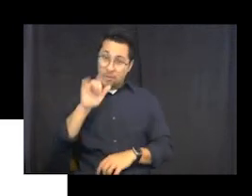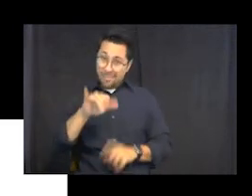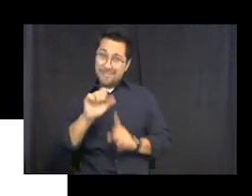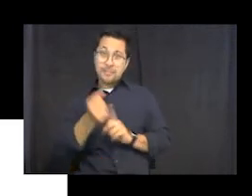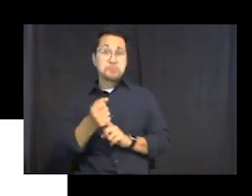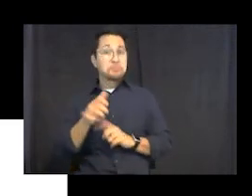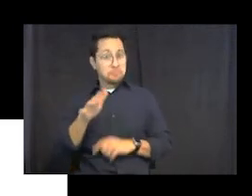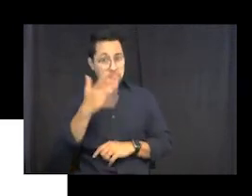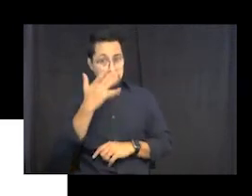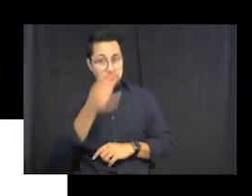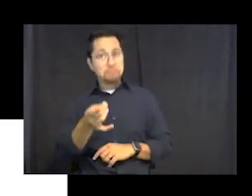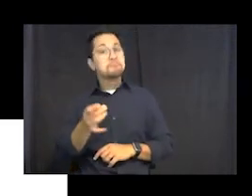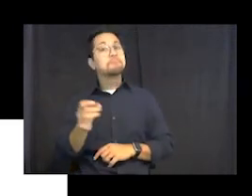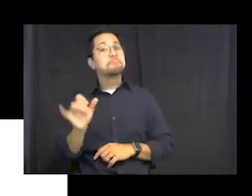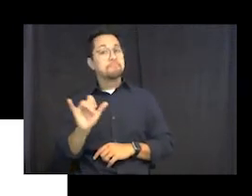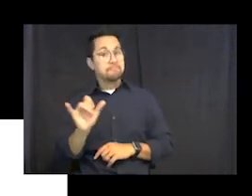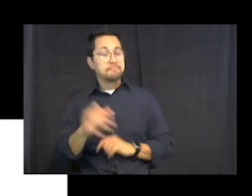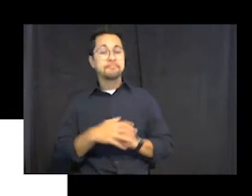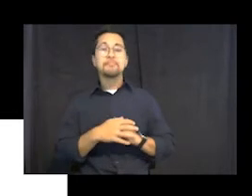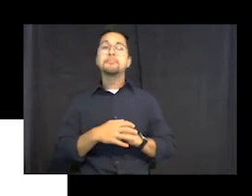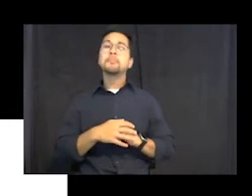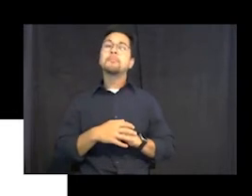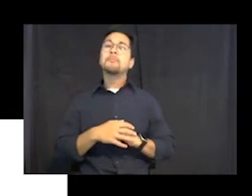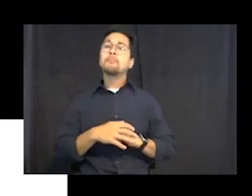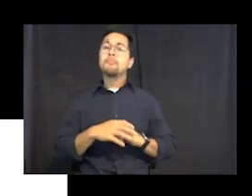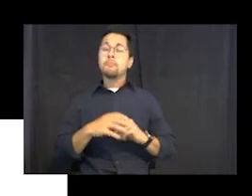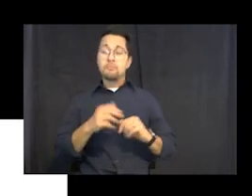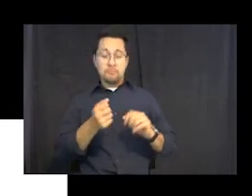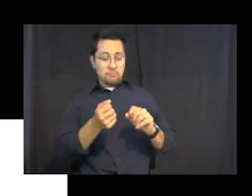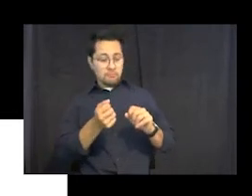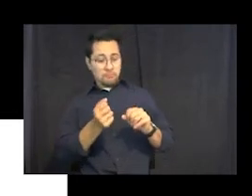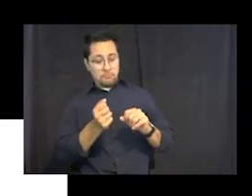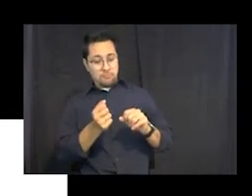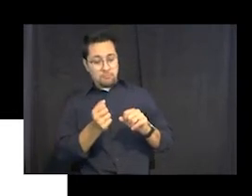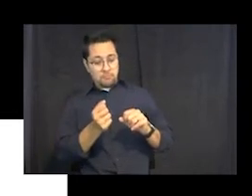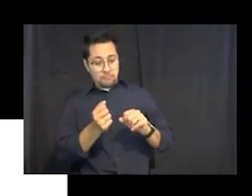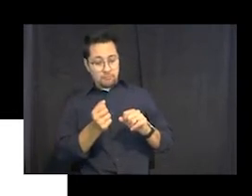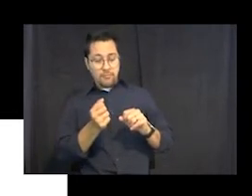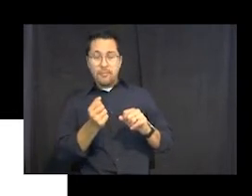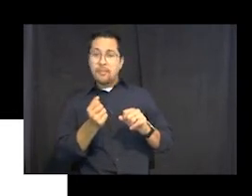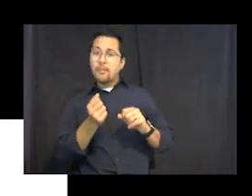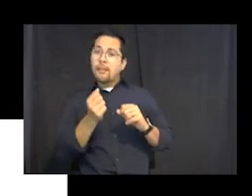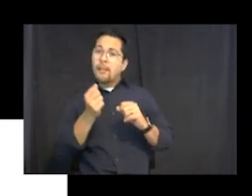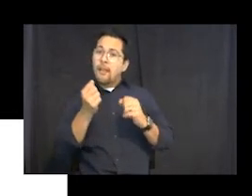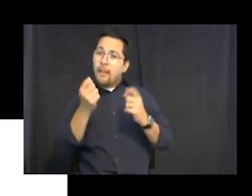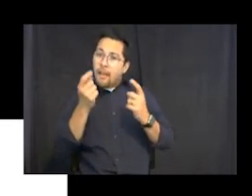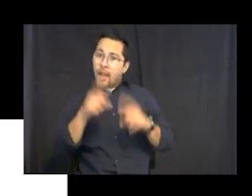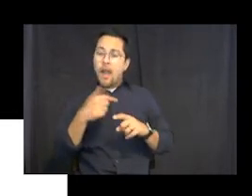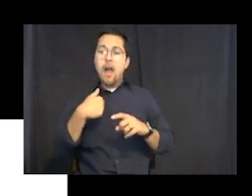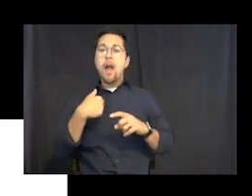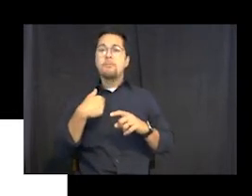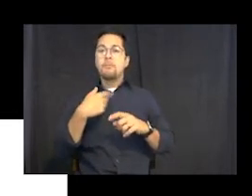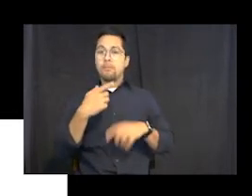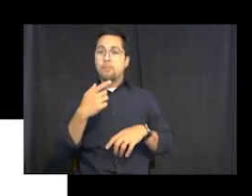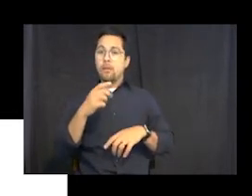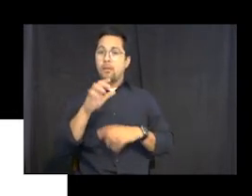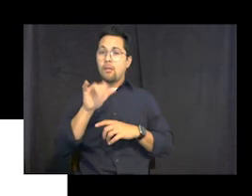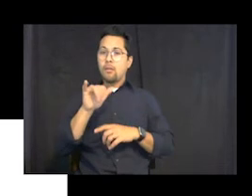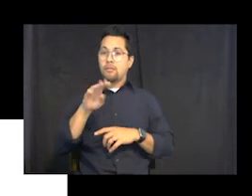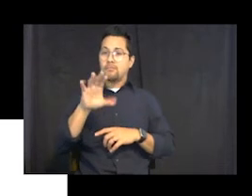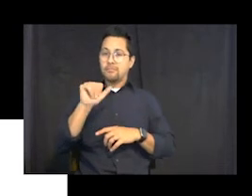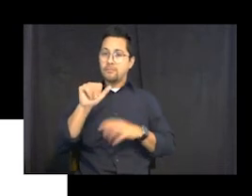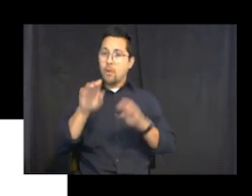myself. But after the pandemic, after we reopened during the pandemic,